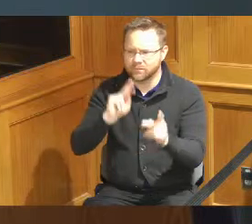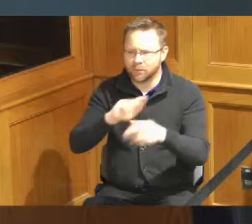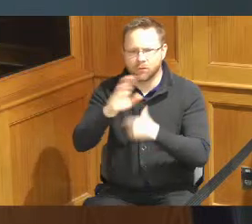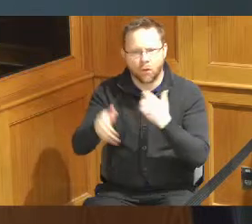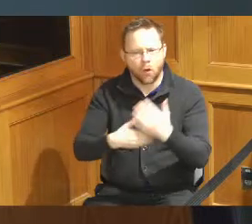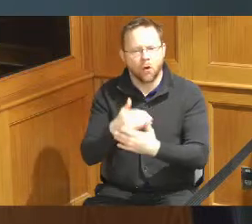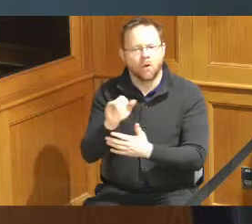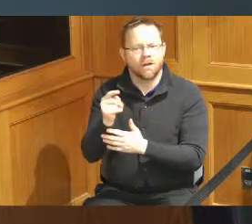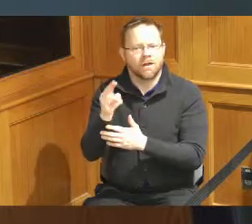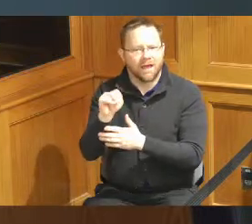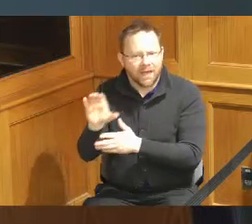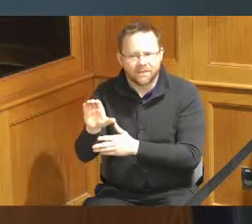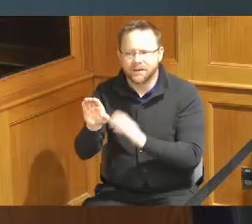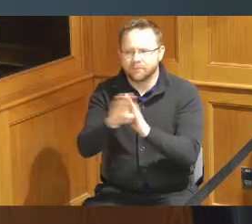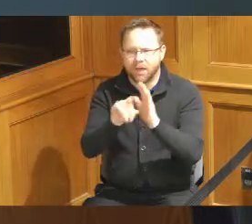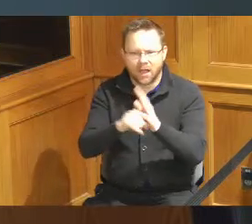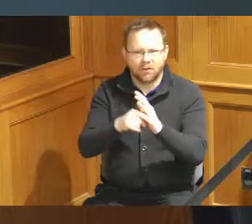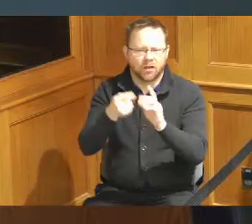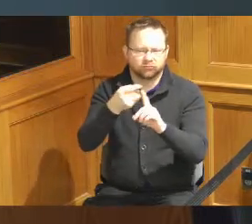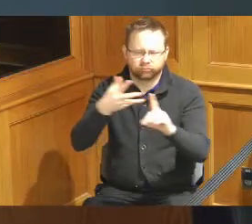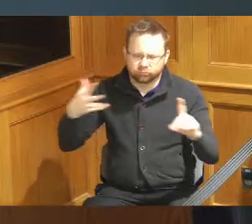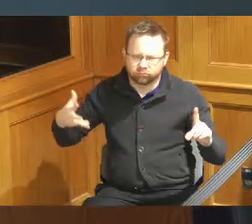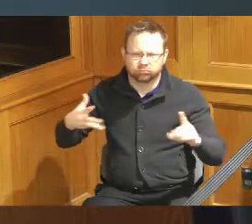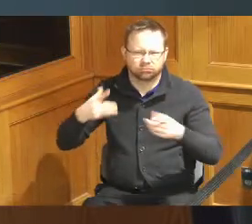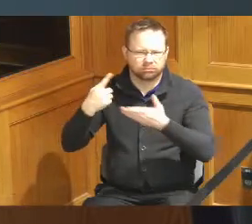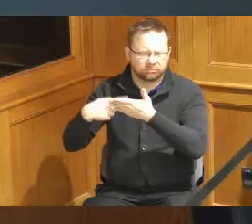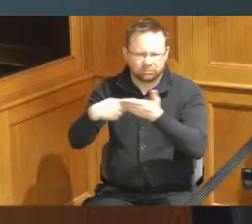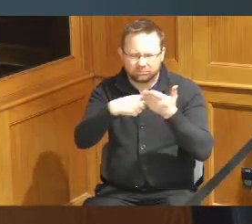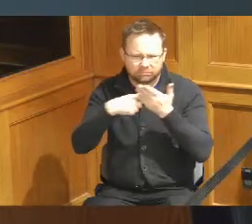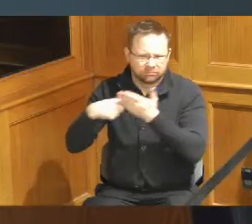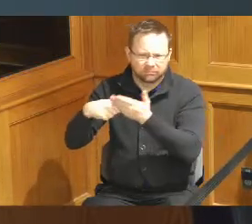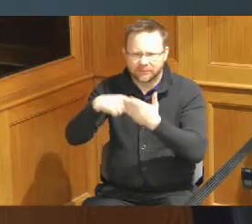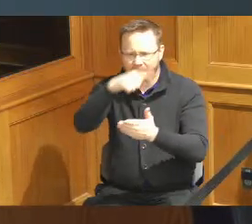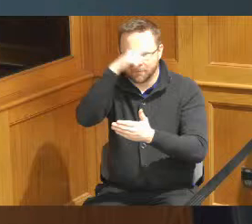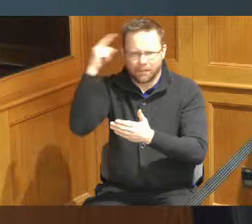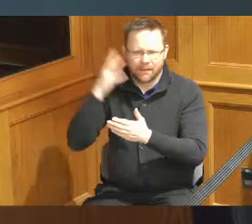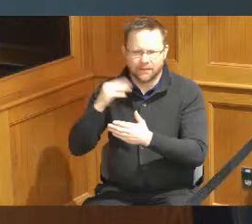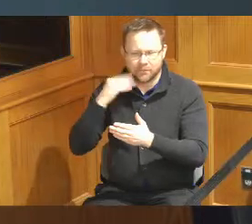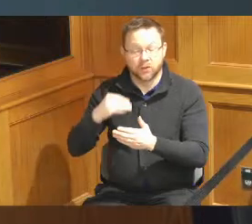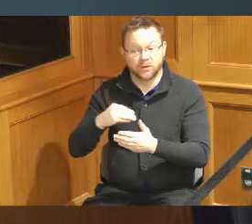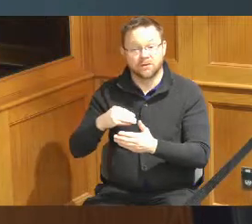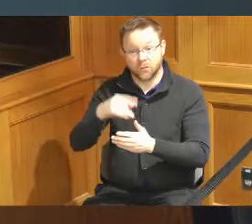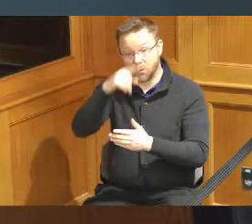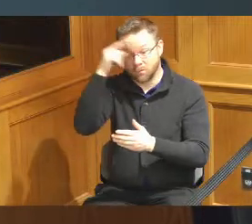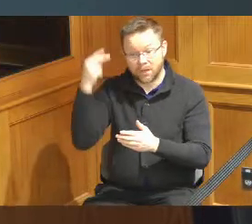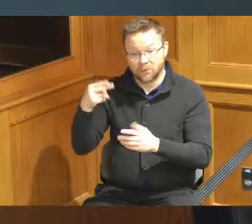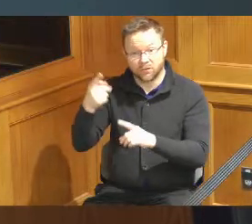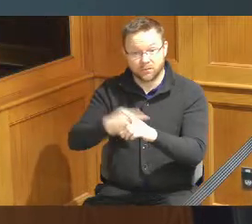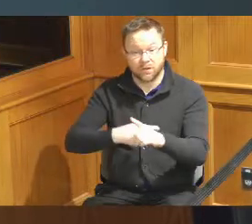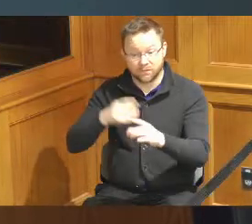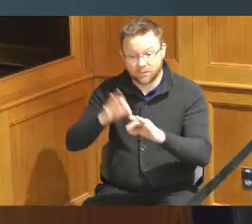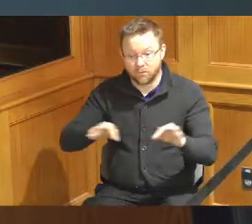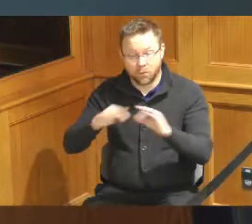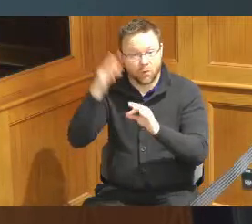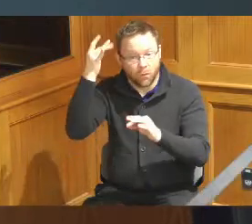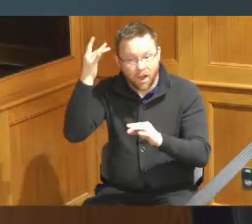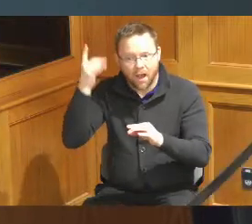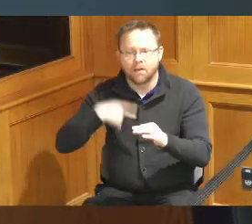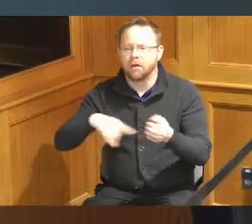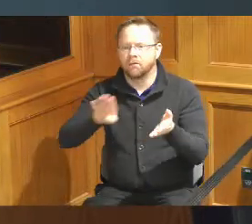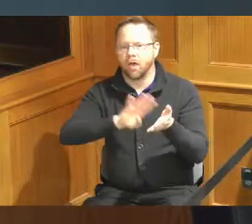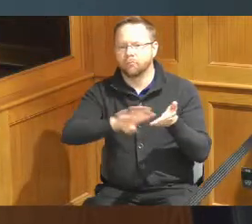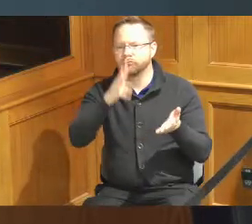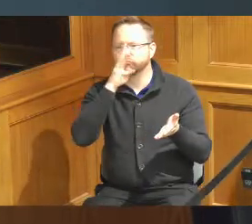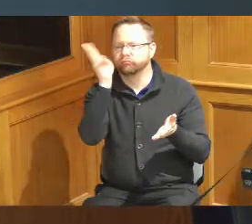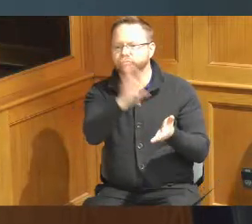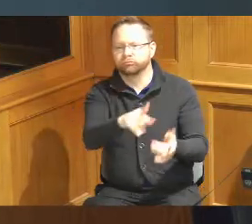social backgrounds discuss the Black experience. We needed Black History Month because it was left out. And so I